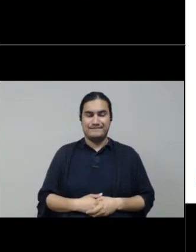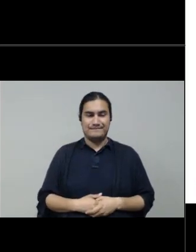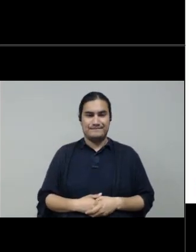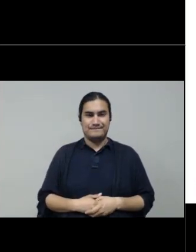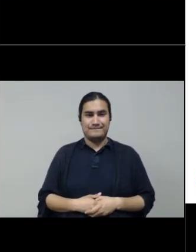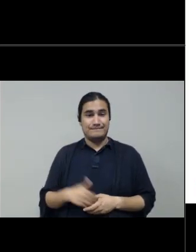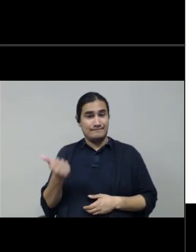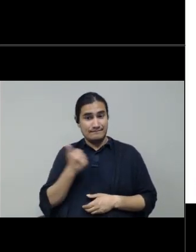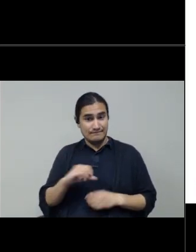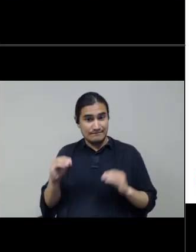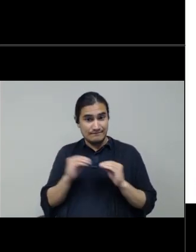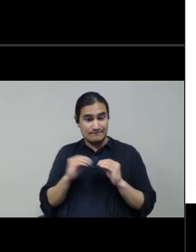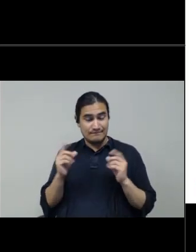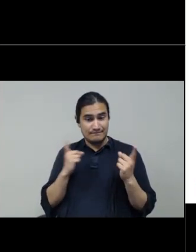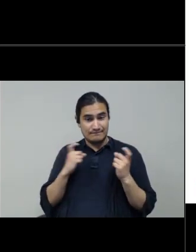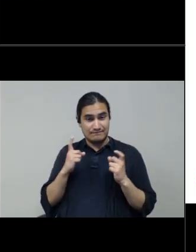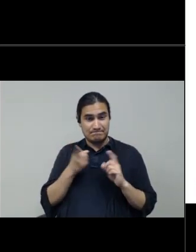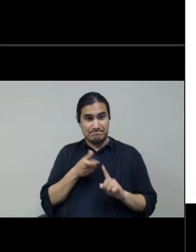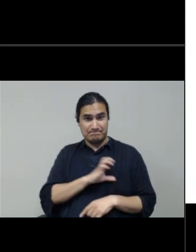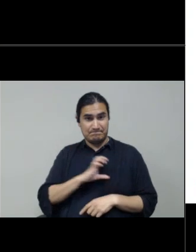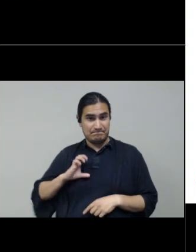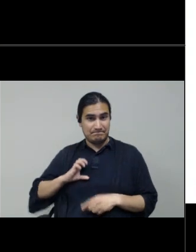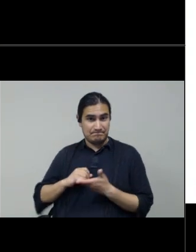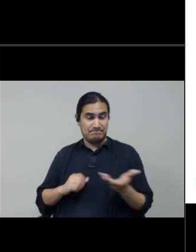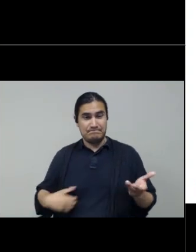Any other questions from commissioners?